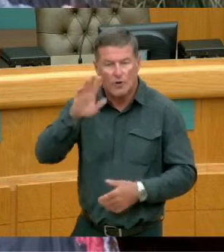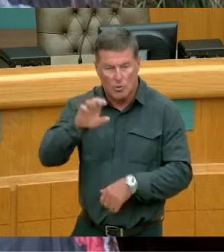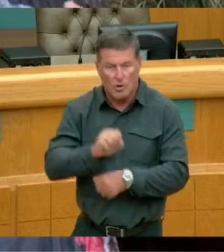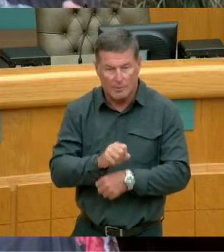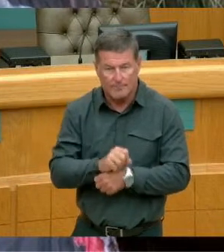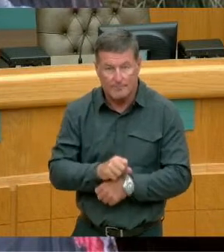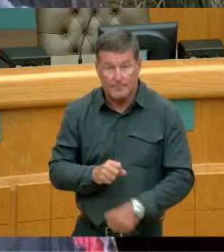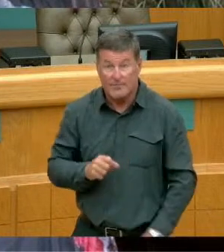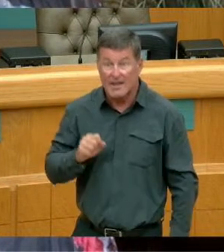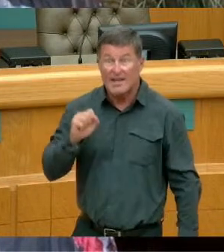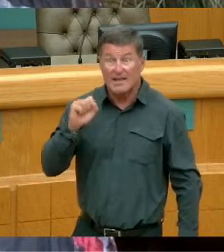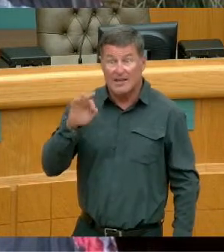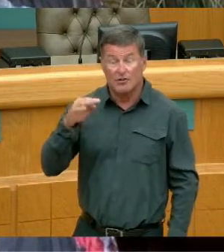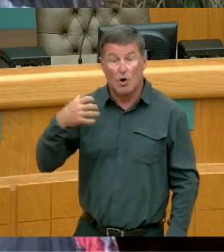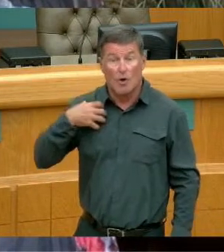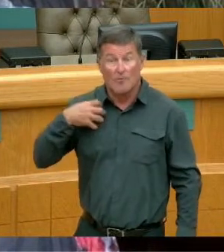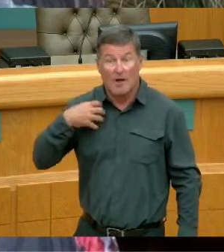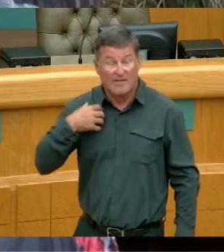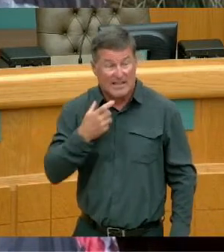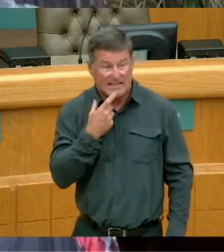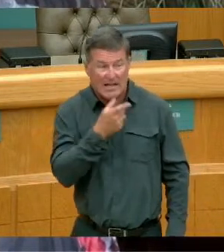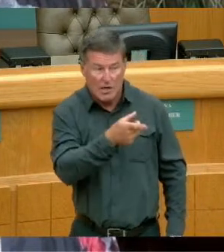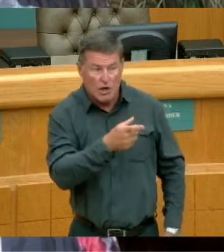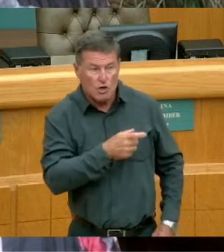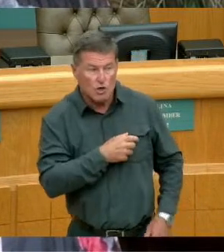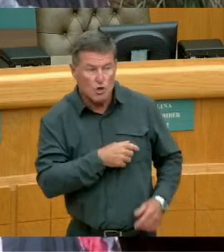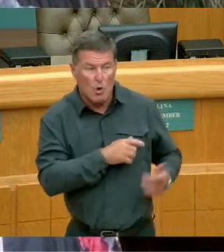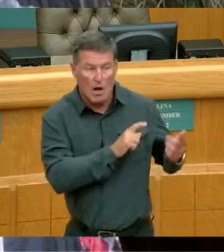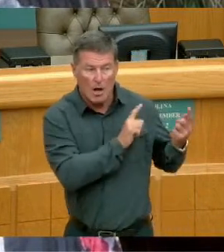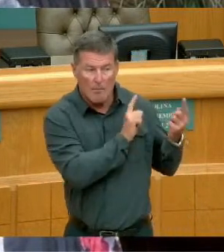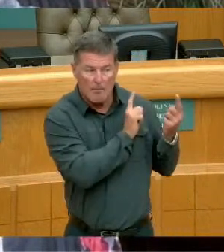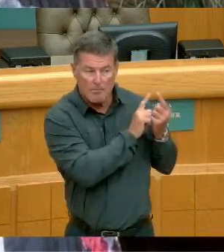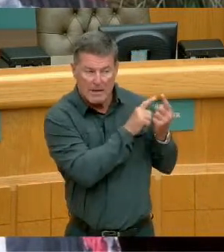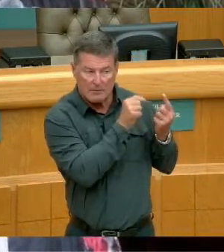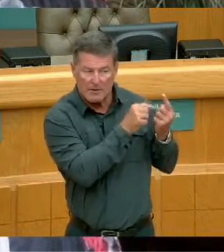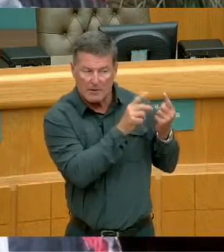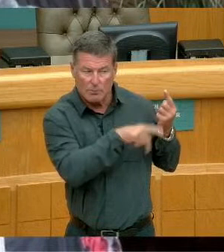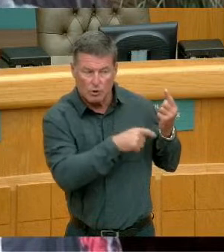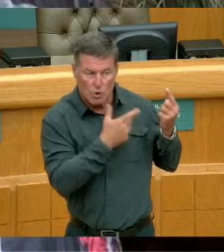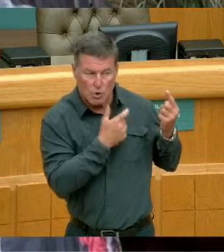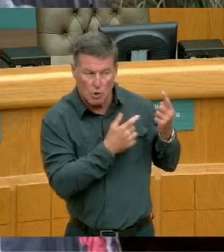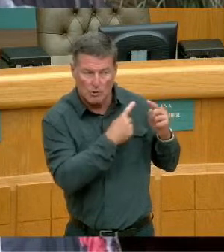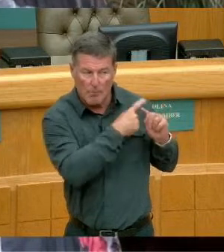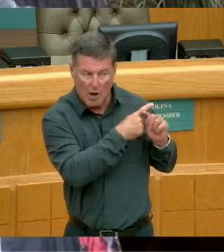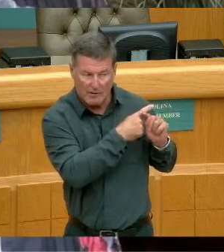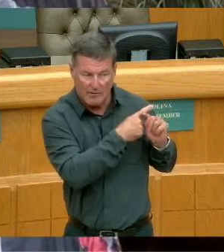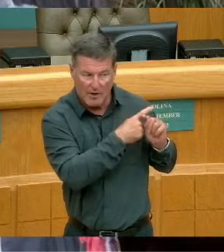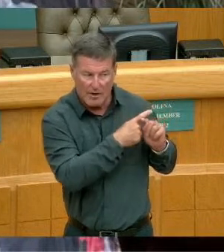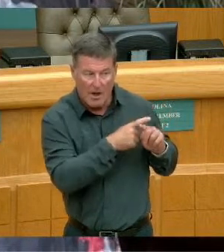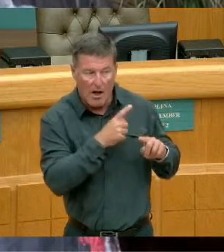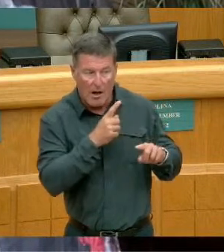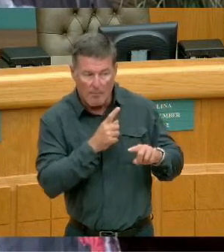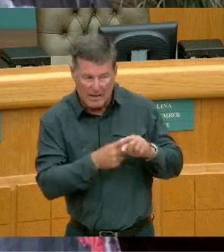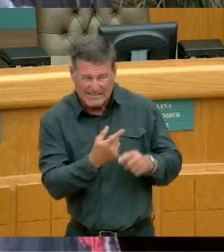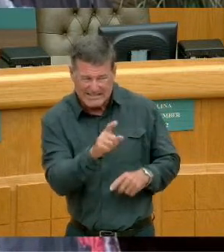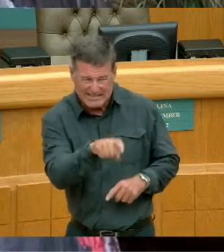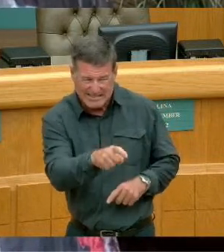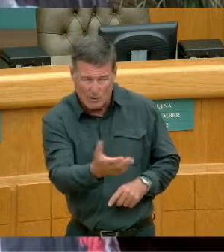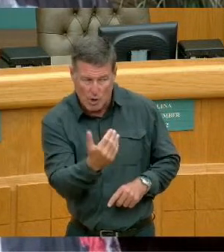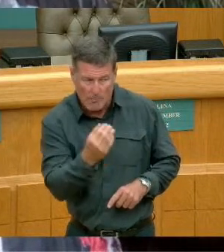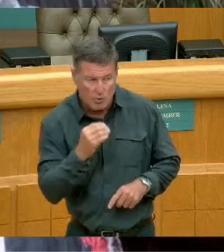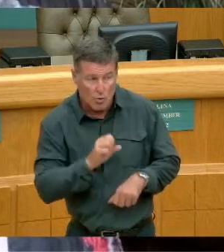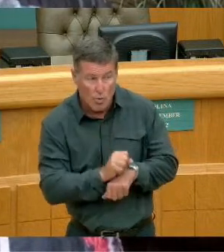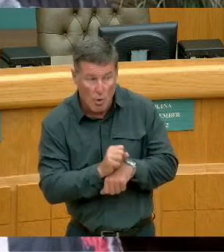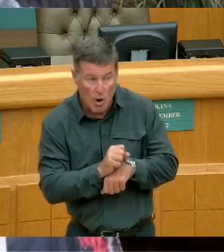contact to a positive. Well, I need for you to come to work. I also need to make sure that you are not getting anybody else sick. You're not sick